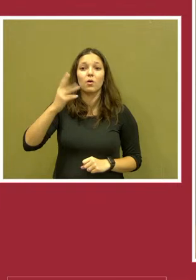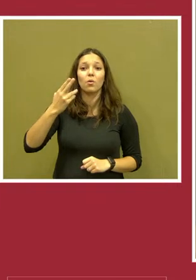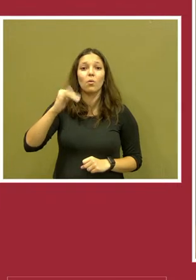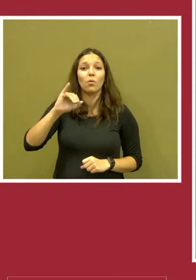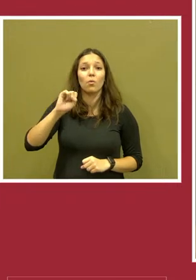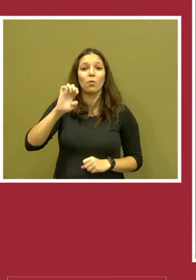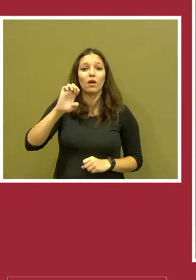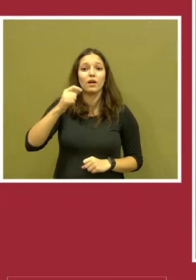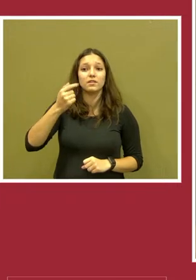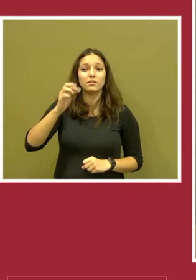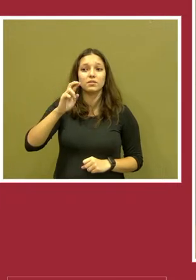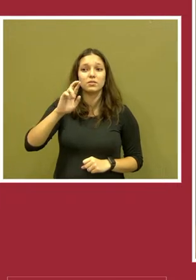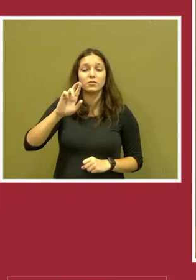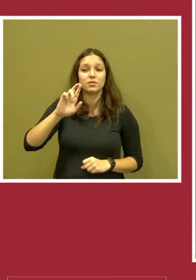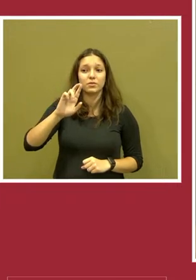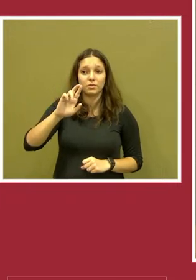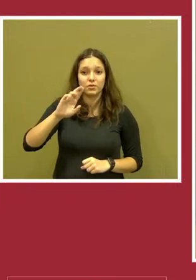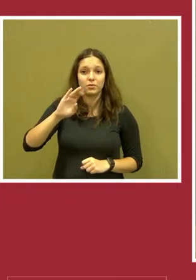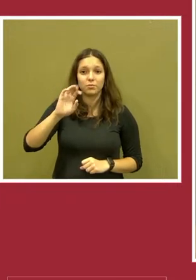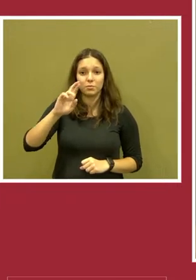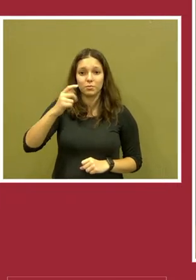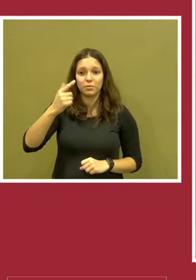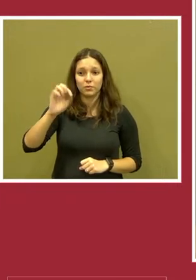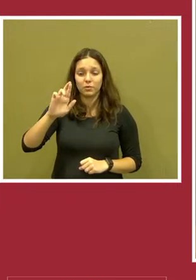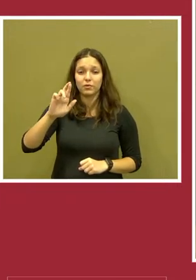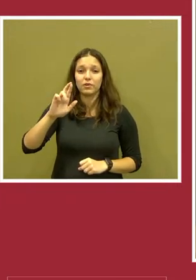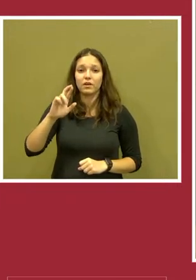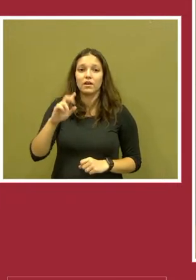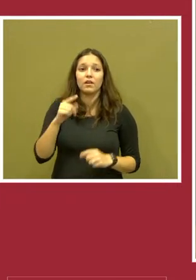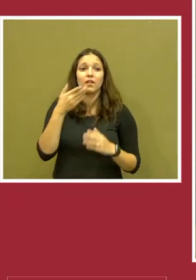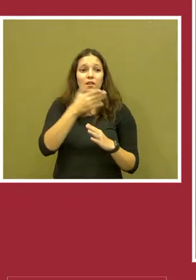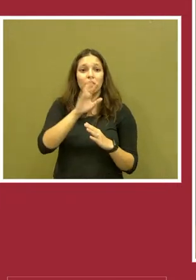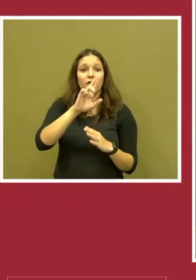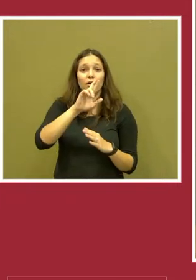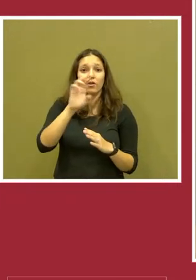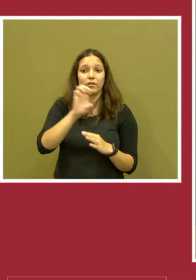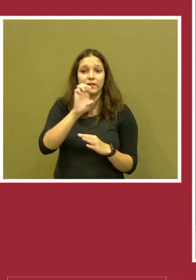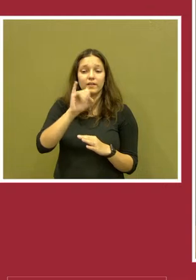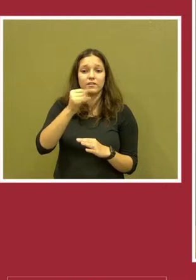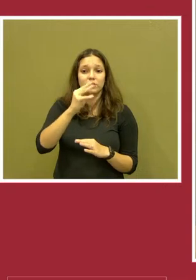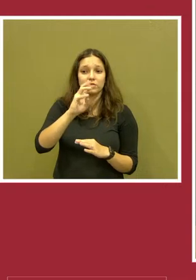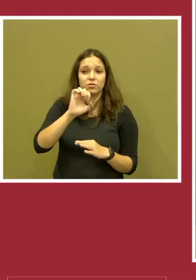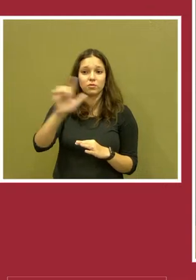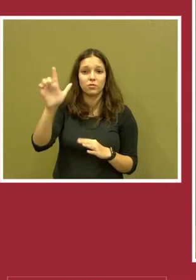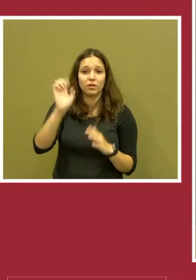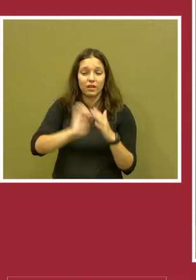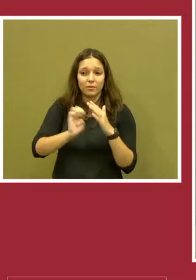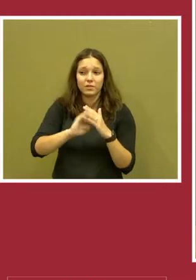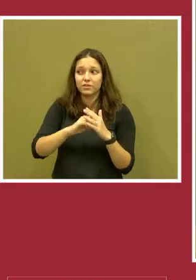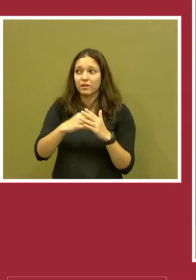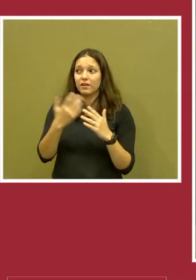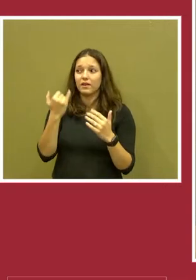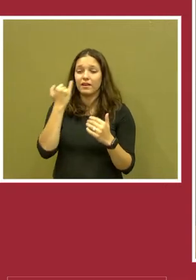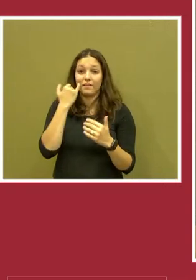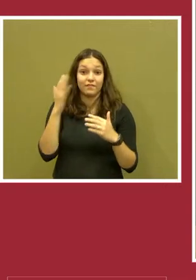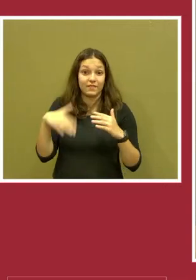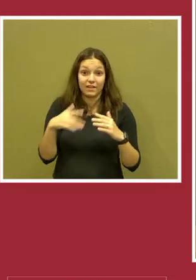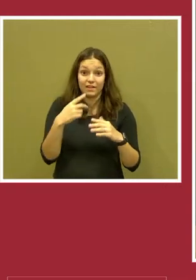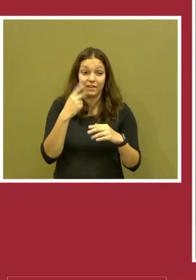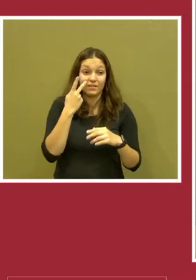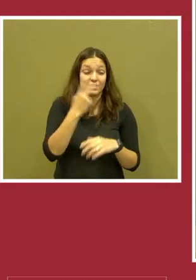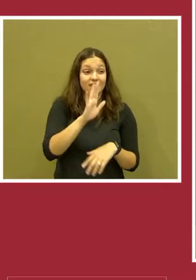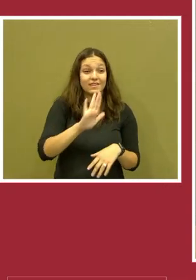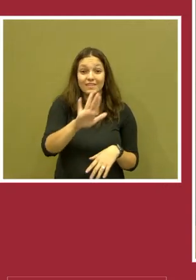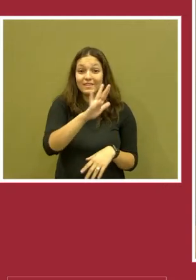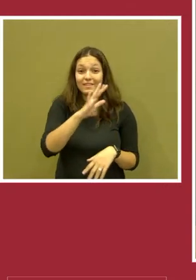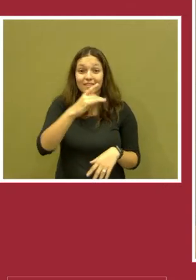at R.E. Jewell Elementary. And for anyone who hasn't gone to R.E. Jewell and seen those kids and their